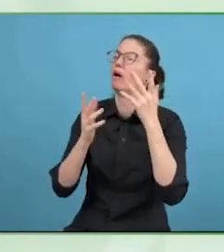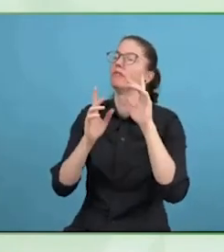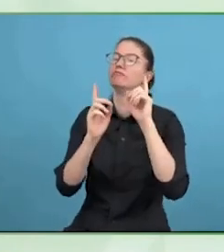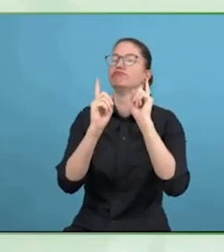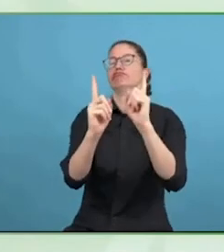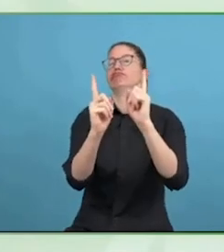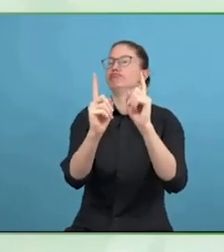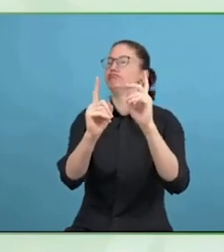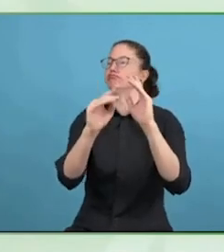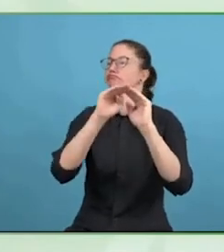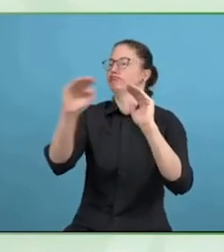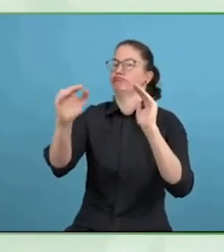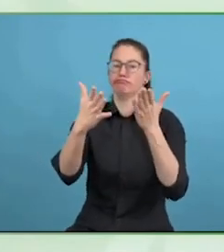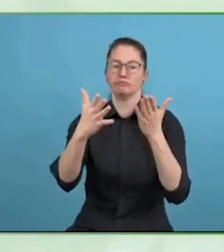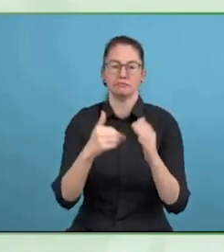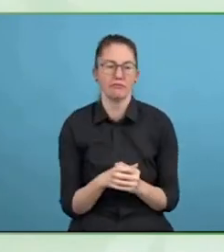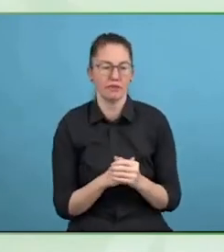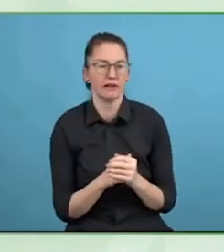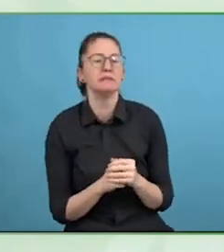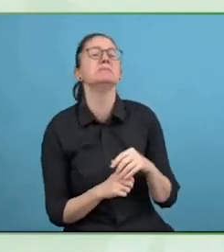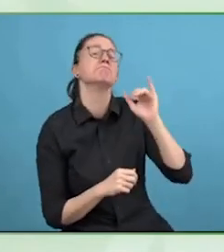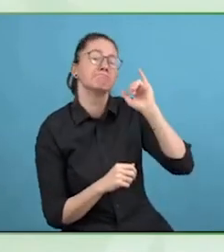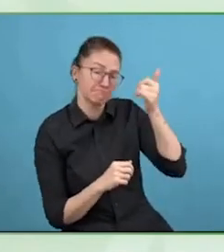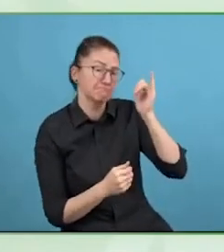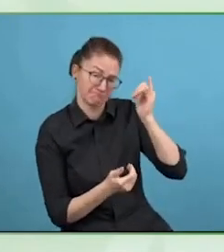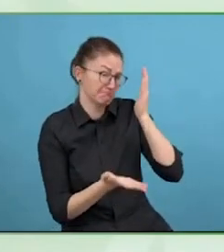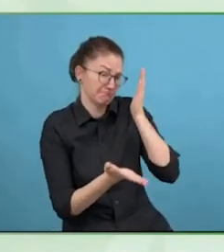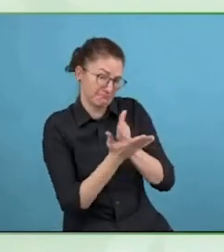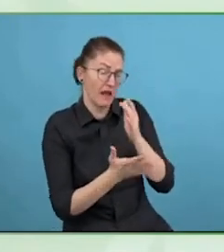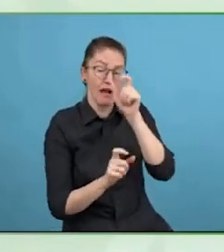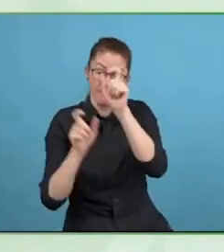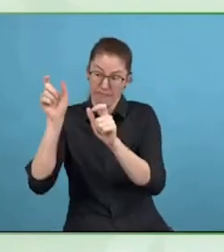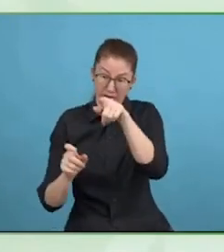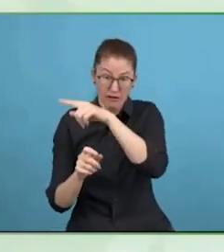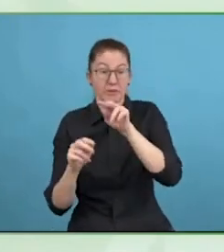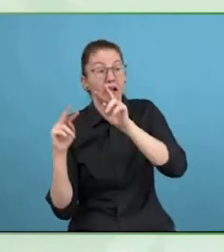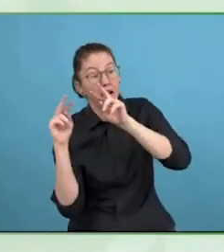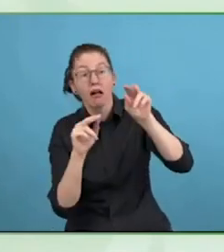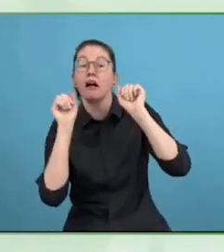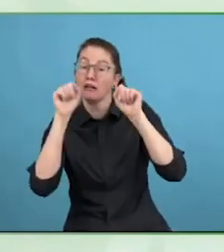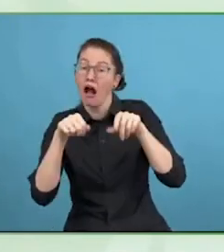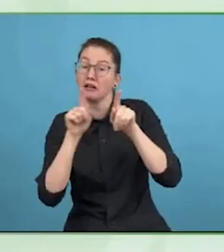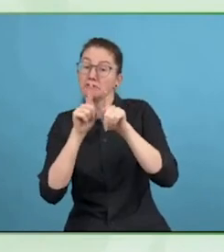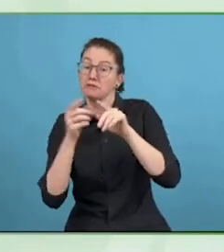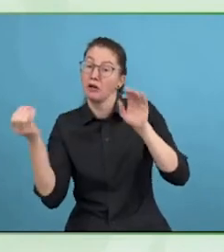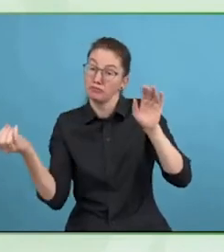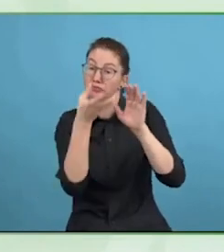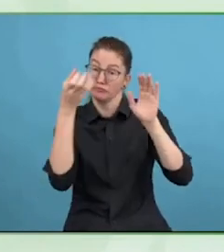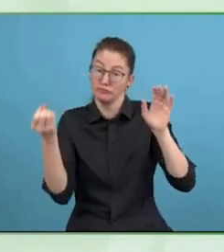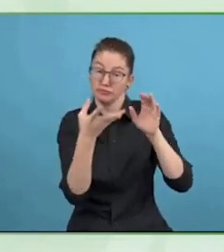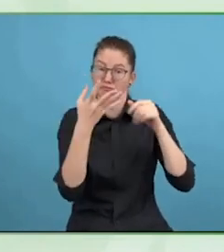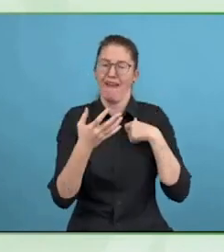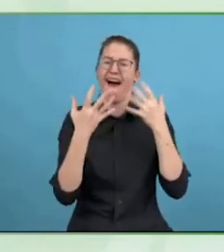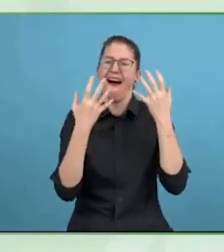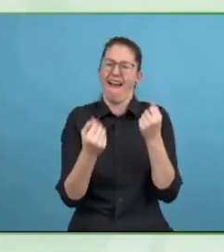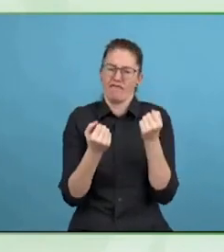no, this doesn't work for me. Please change this or please improve your material. We need other